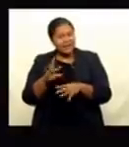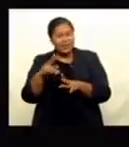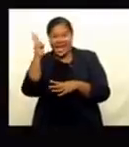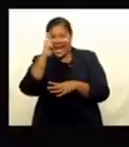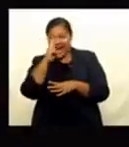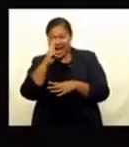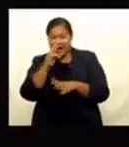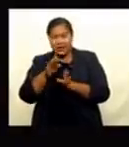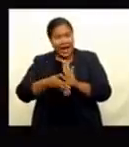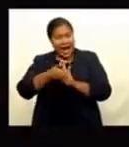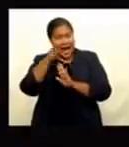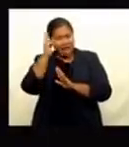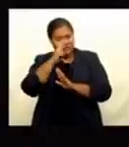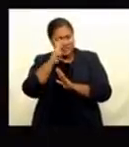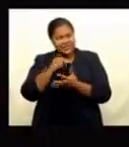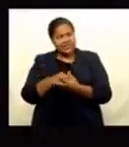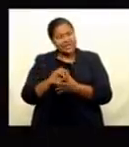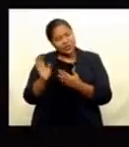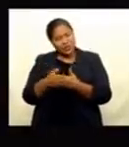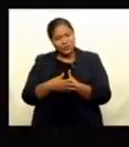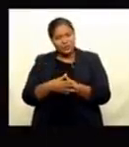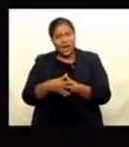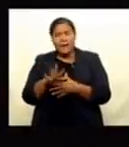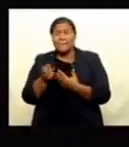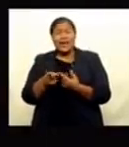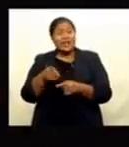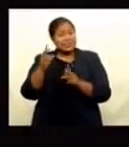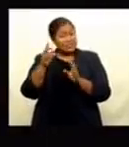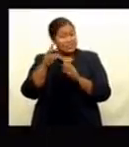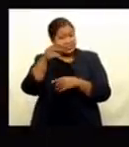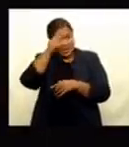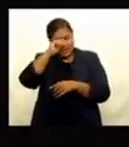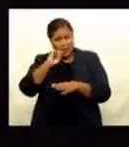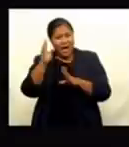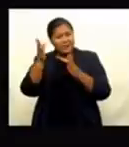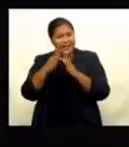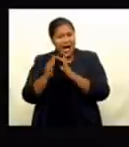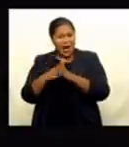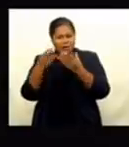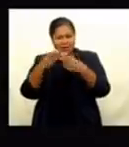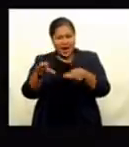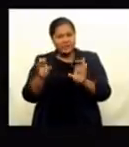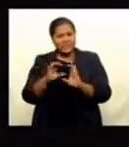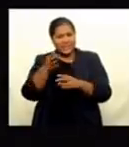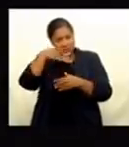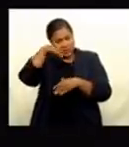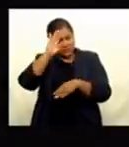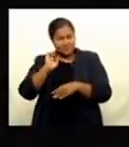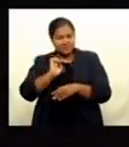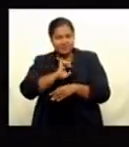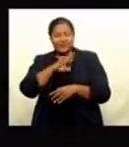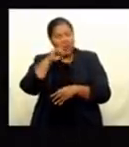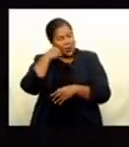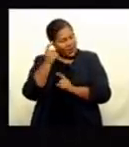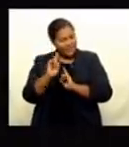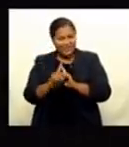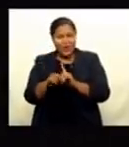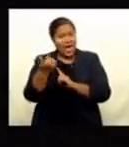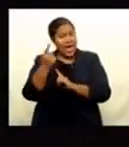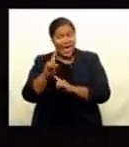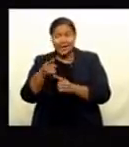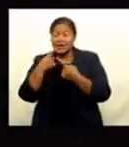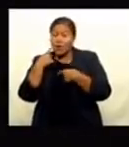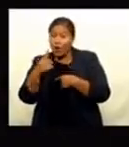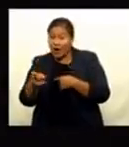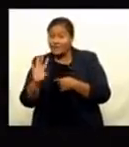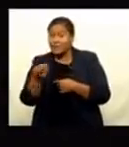ones. But according to the Tavua Town Council Chief Executive, they will follow any directives given by the Ministry of